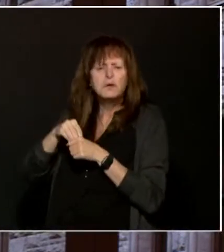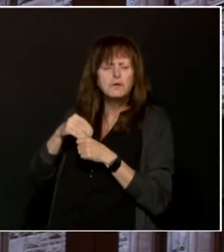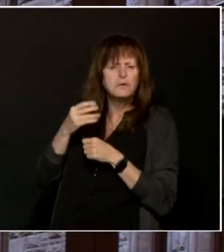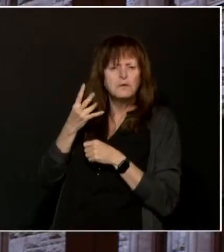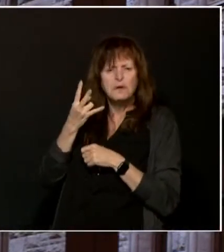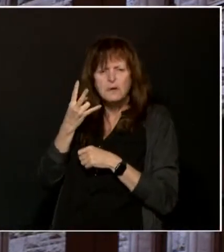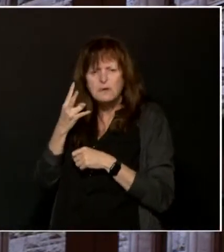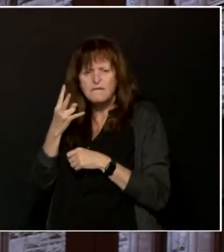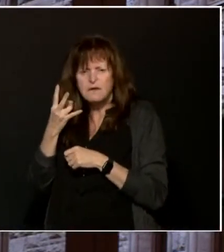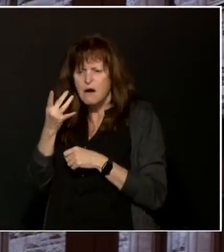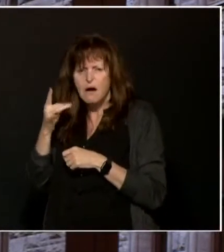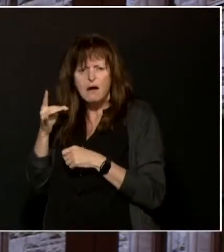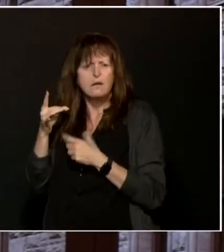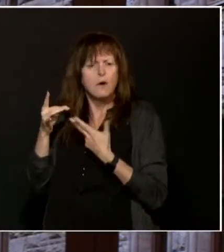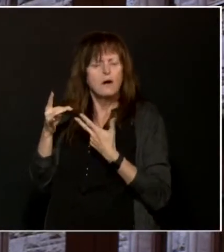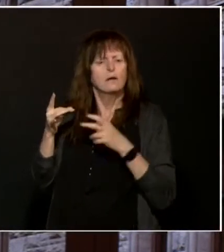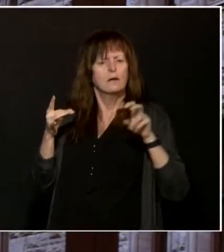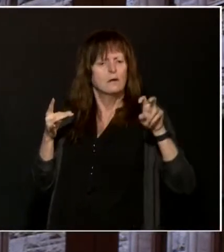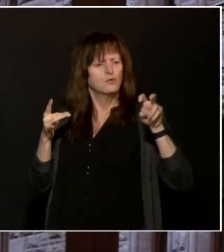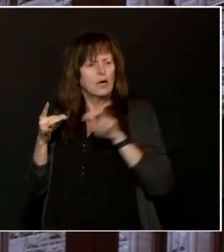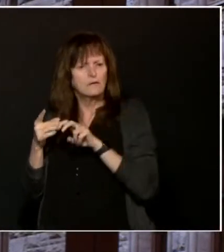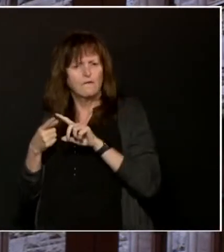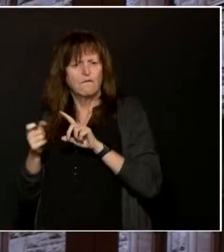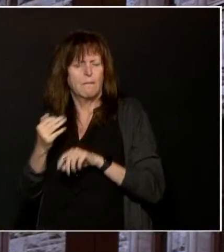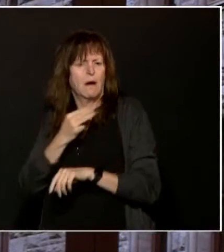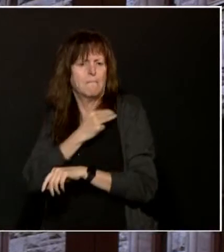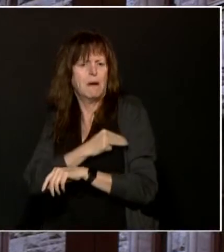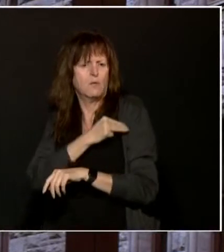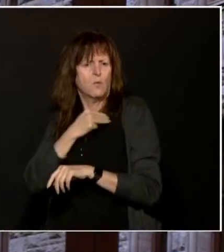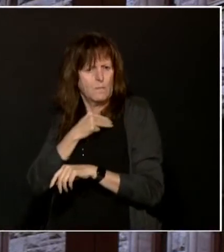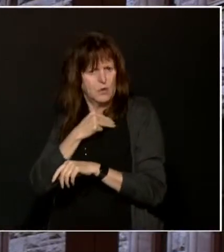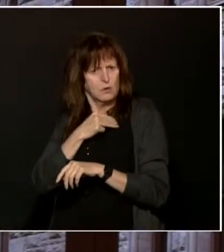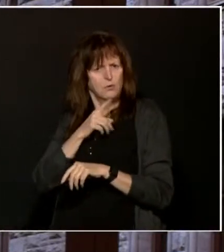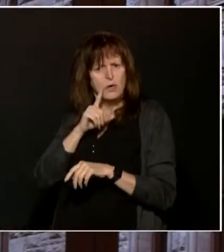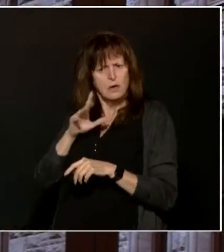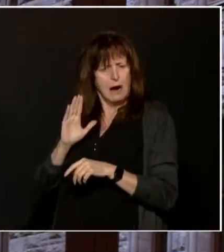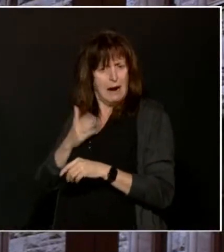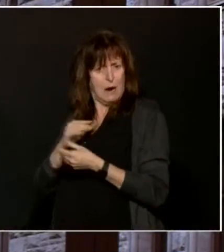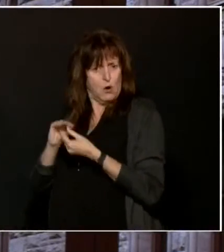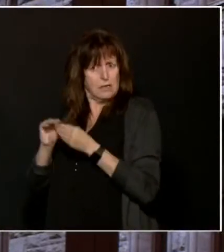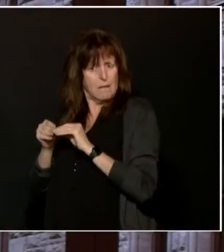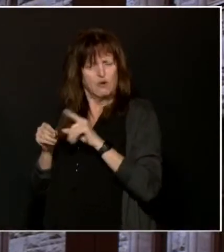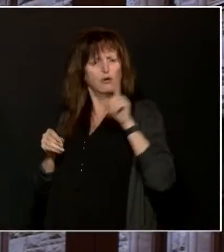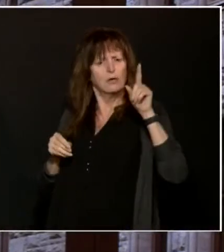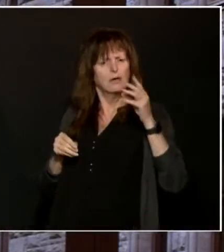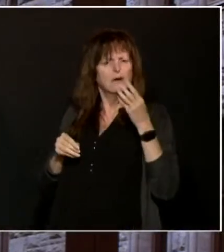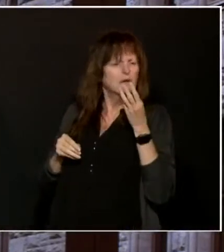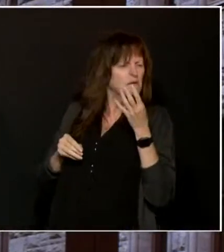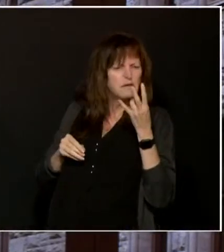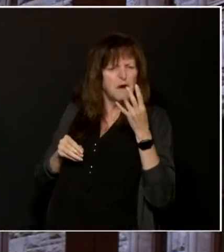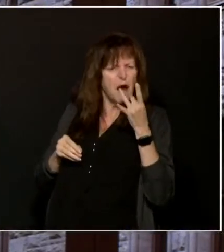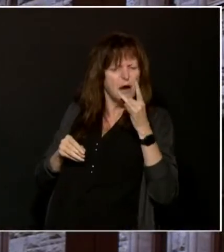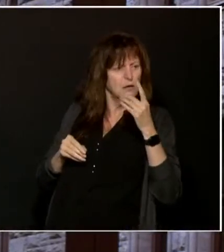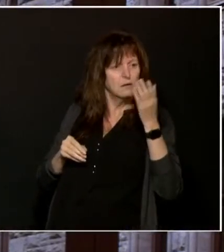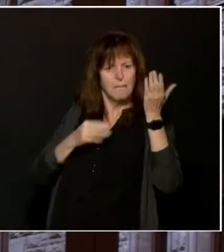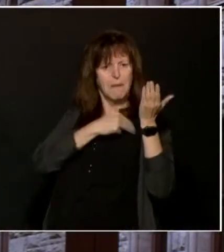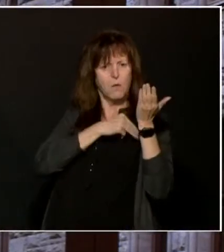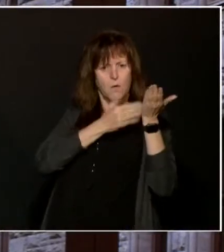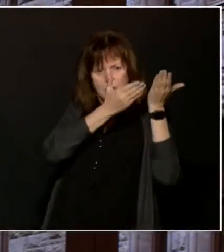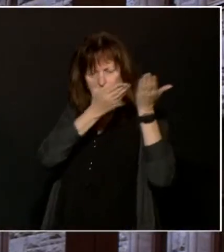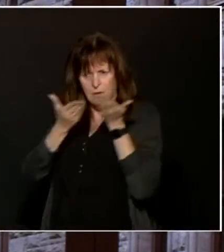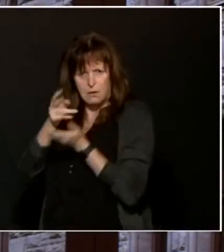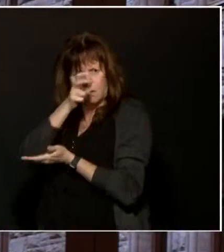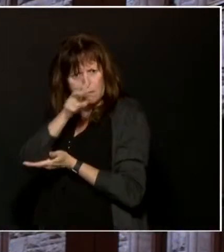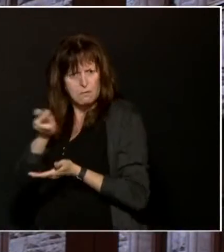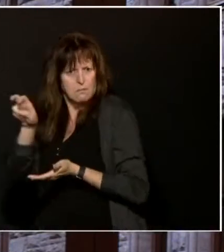Manitoba. So our numbers are actually lower than that. And we're going to keep looking at this downward trend, and it's encouraging as our in-hospital transfers